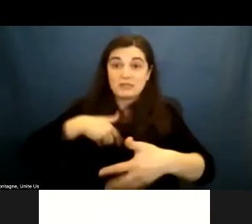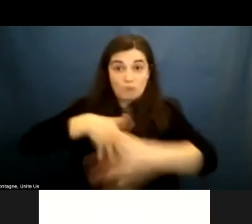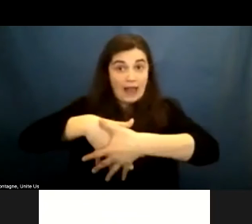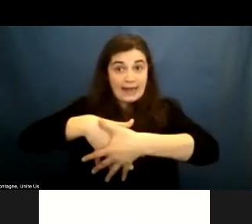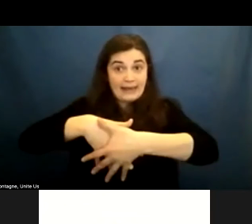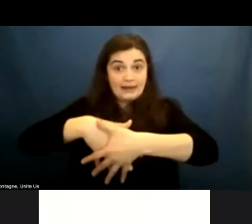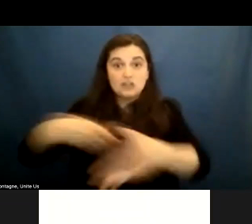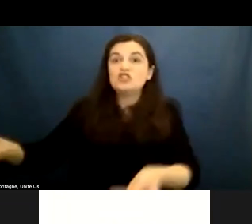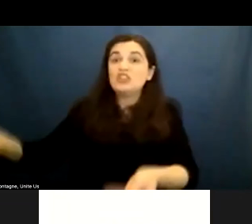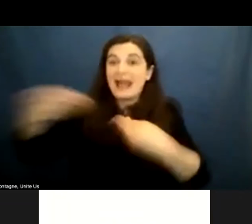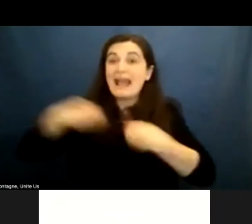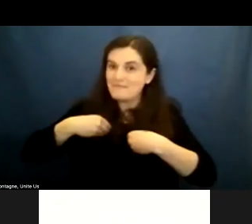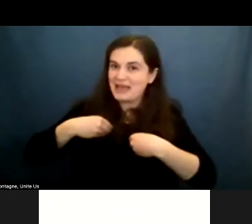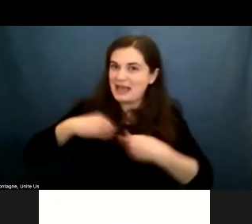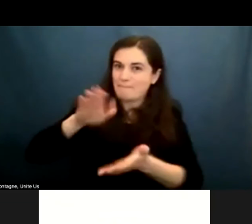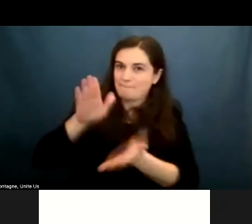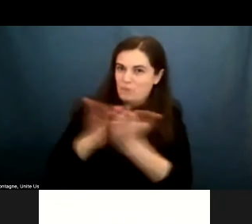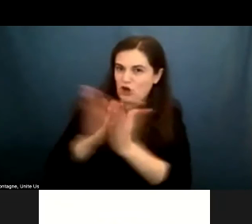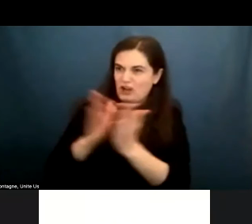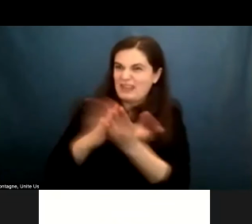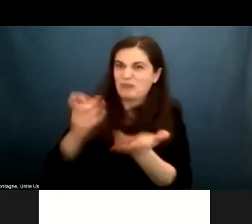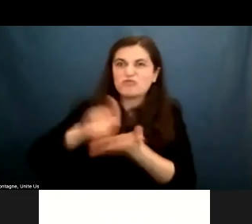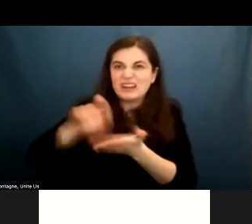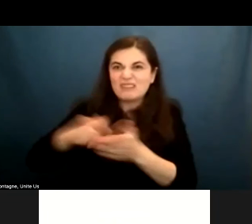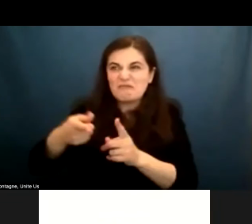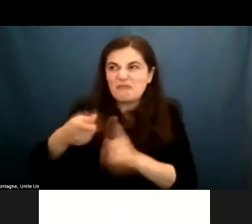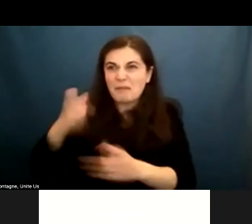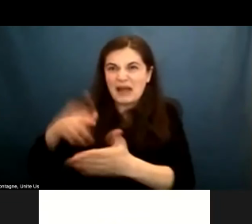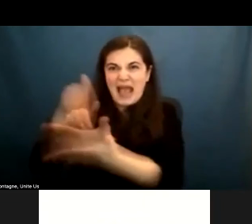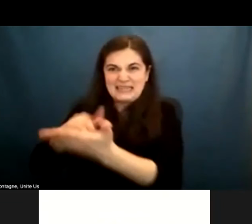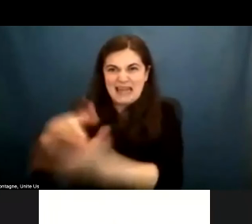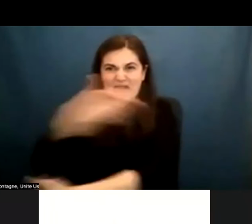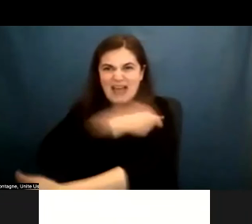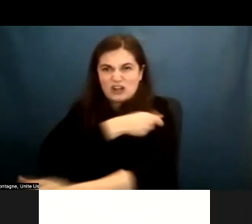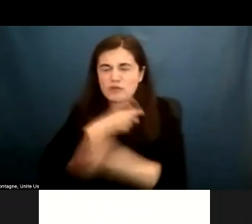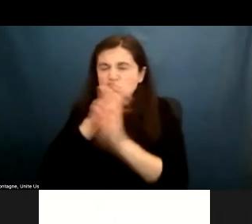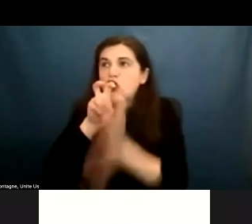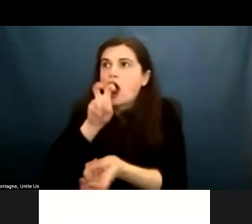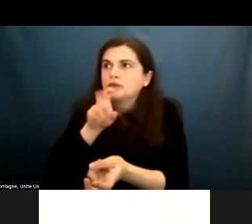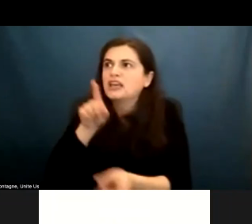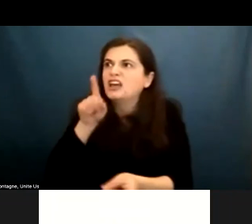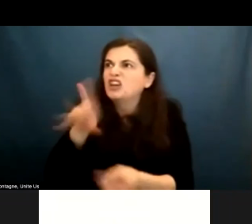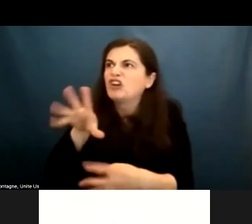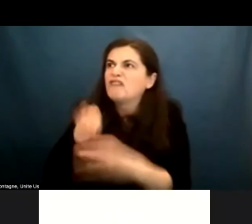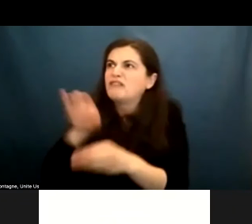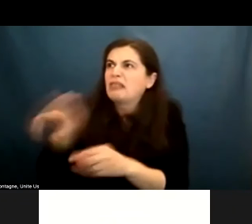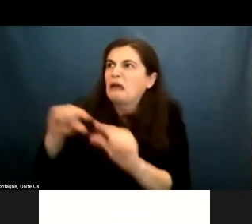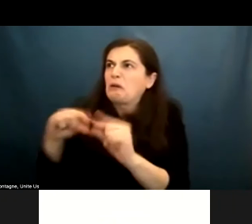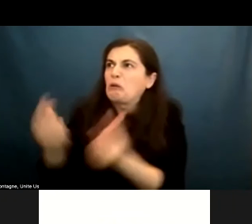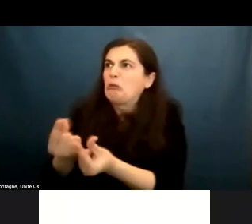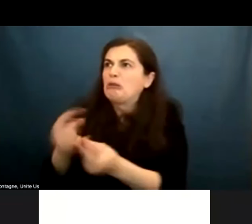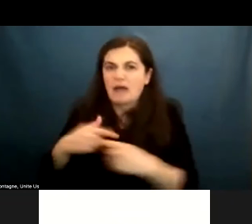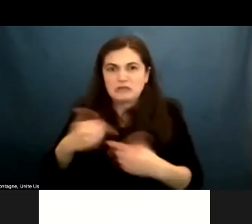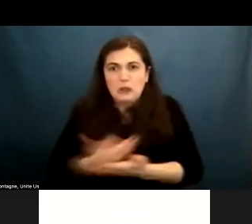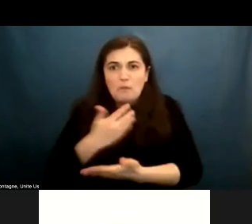was written by a notorious anti-vaxxer. I was absolutely shocked by that. But, as a new mom, and,